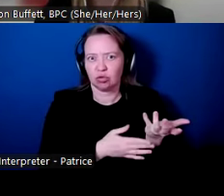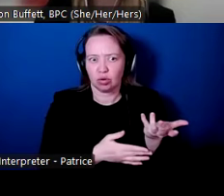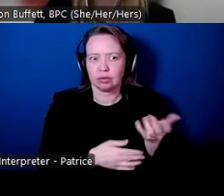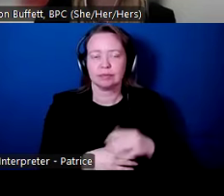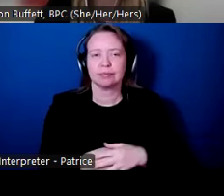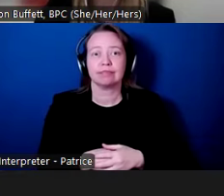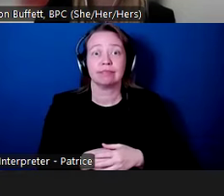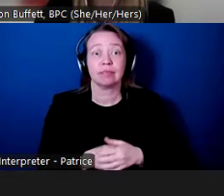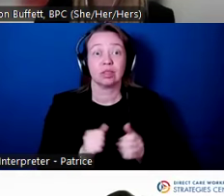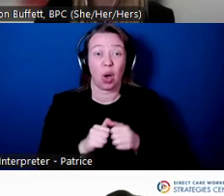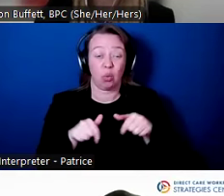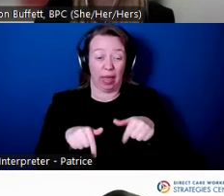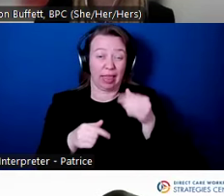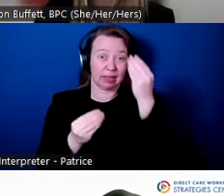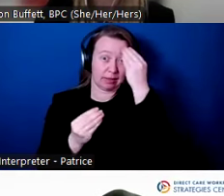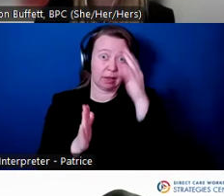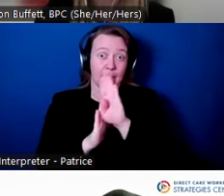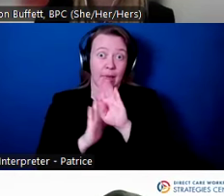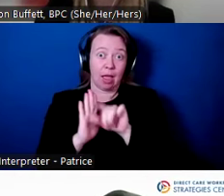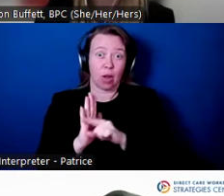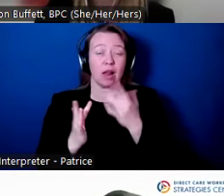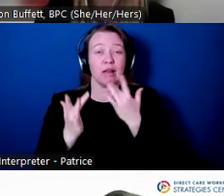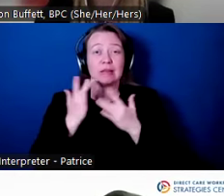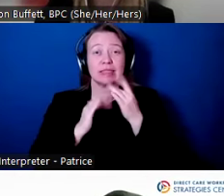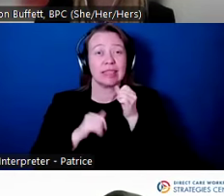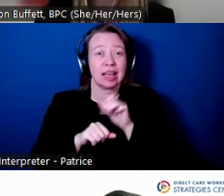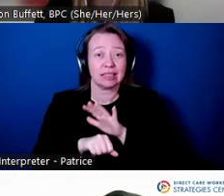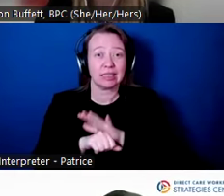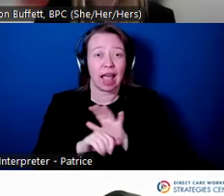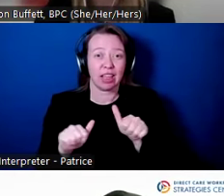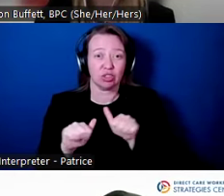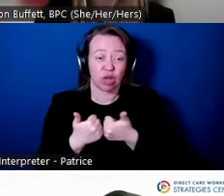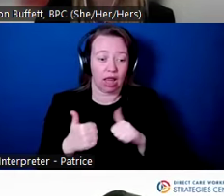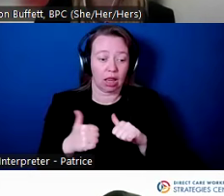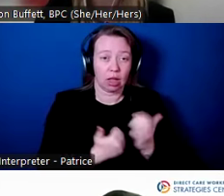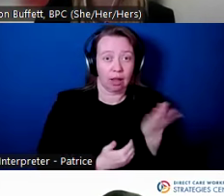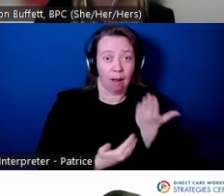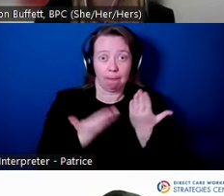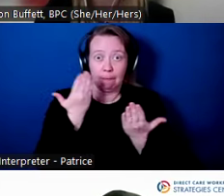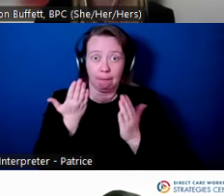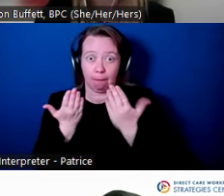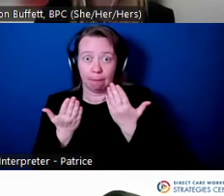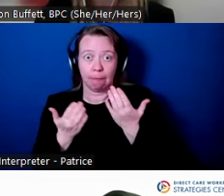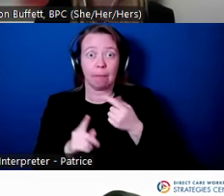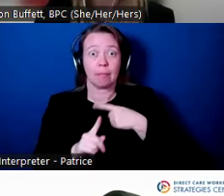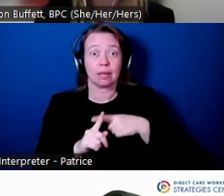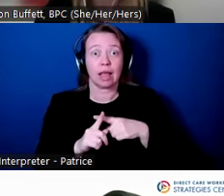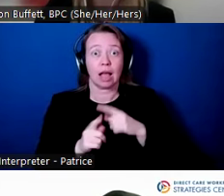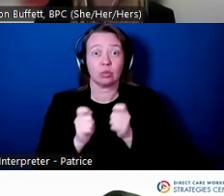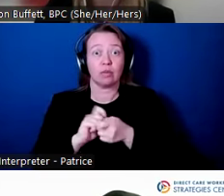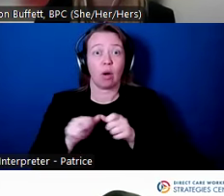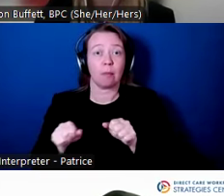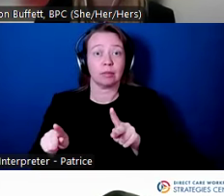Okay, with this background on the shortage and its contributing challenges, as well as some of these reform opportunities, we're now going